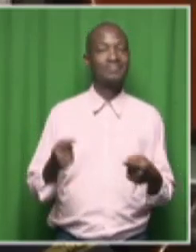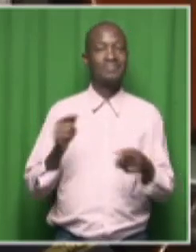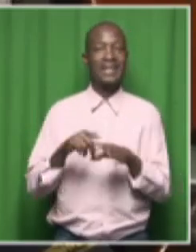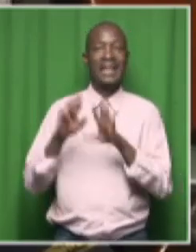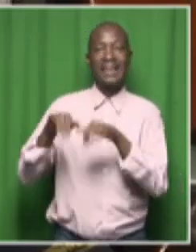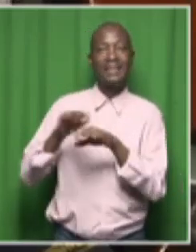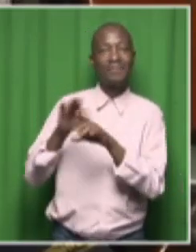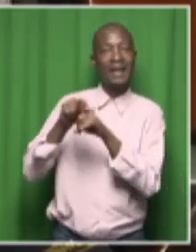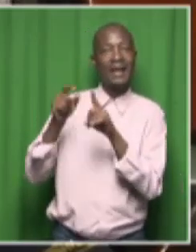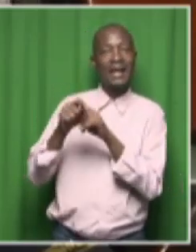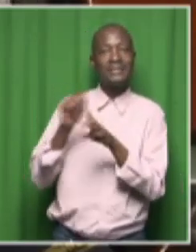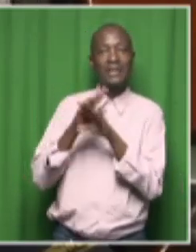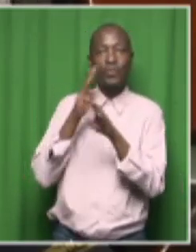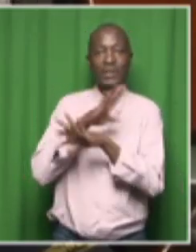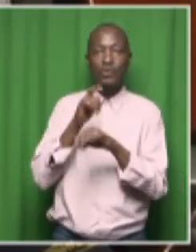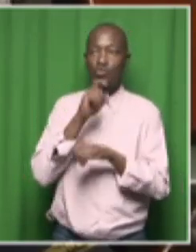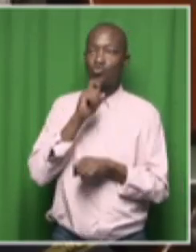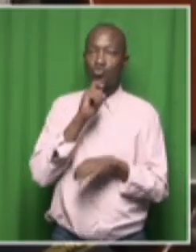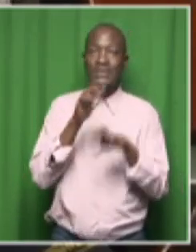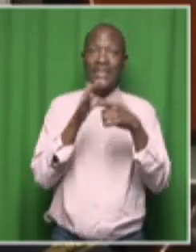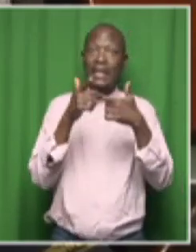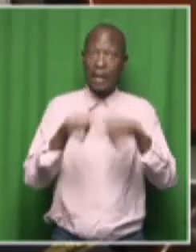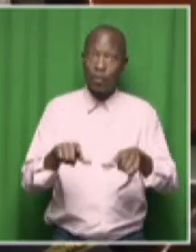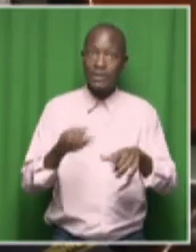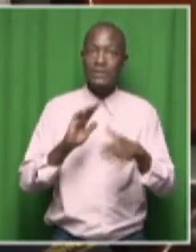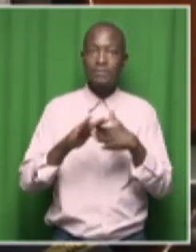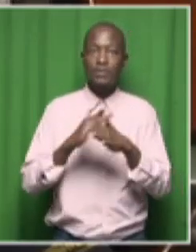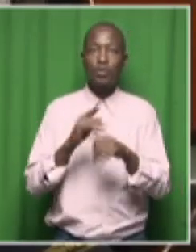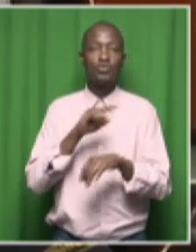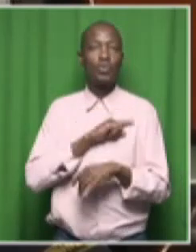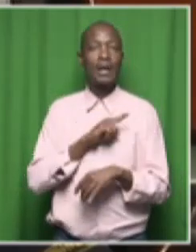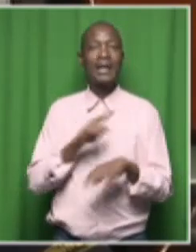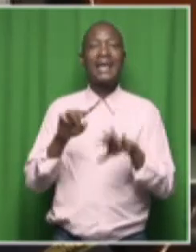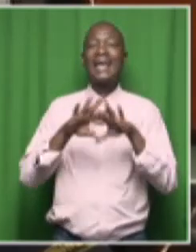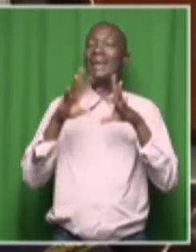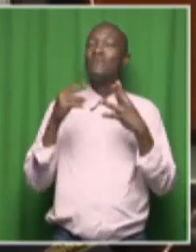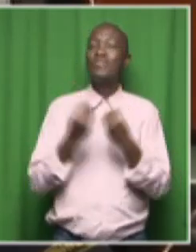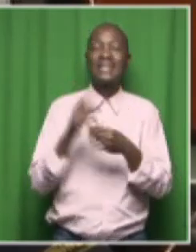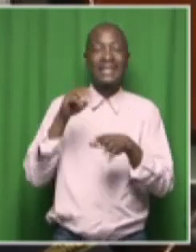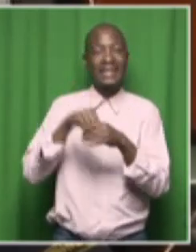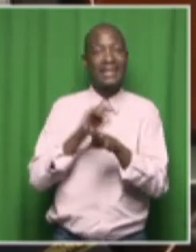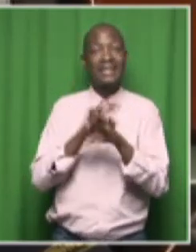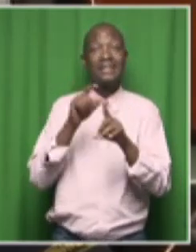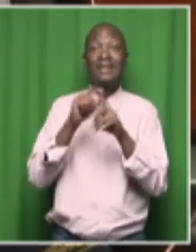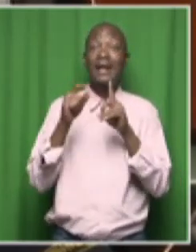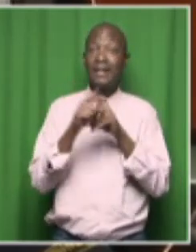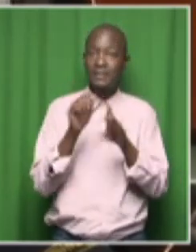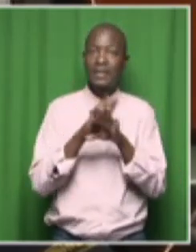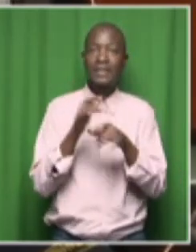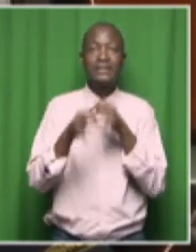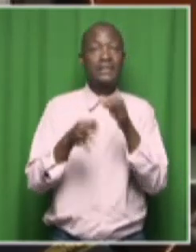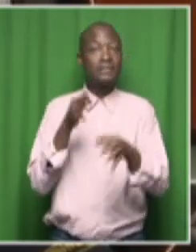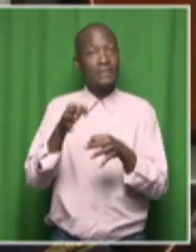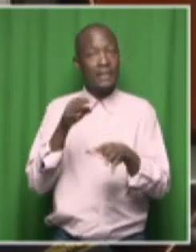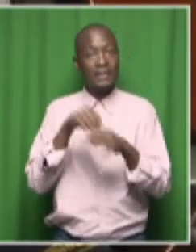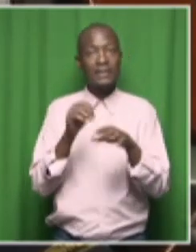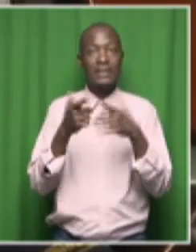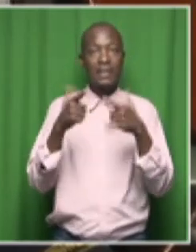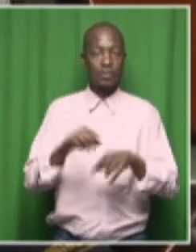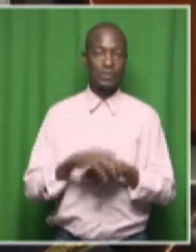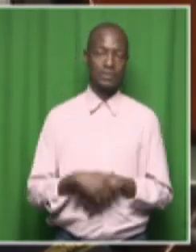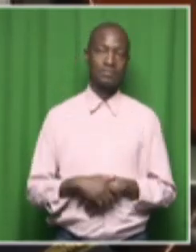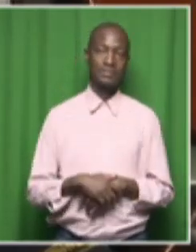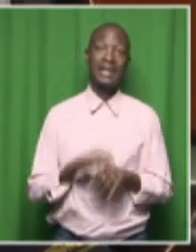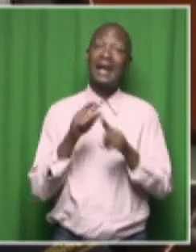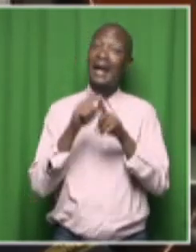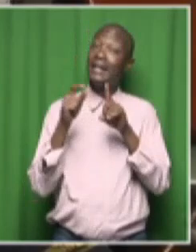live culturally without using the language, because everything in culture is explained through language. Cultural activities